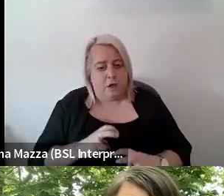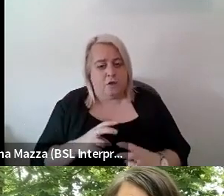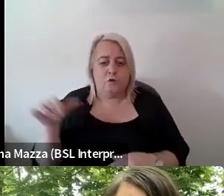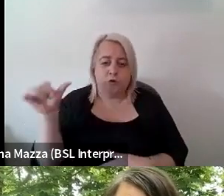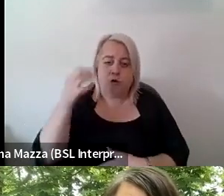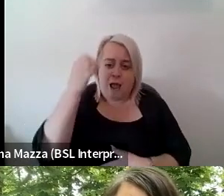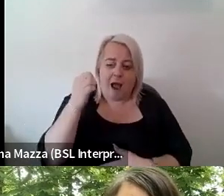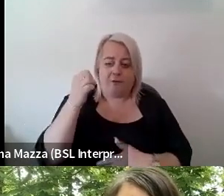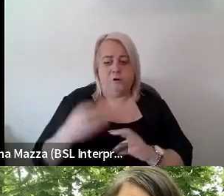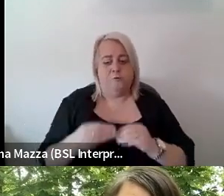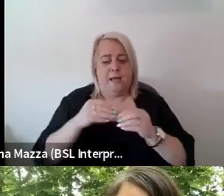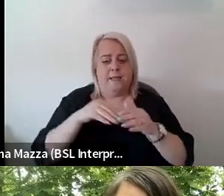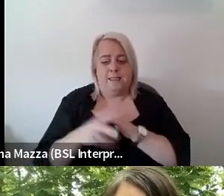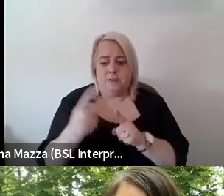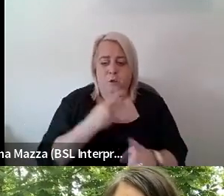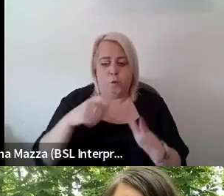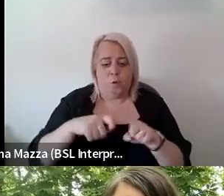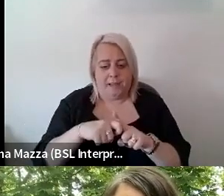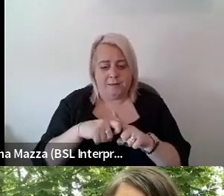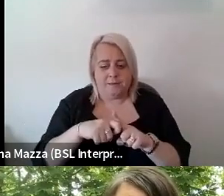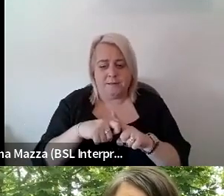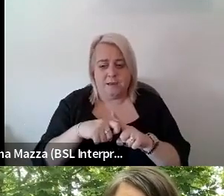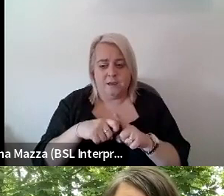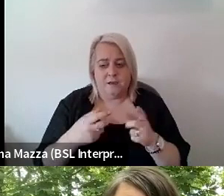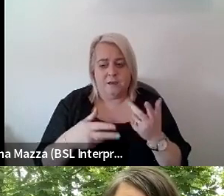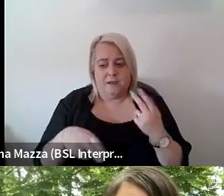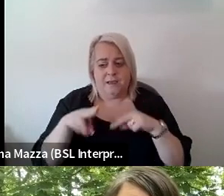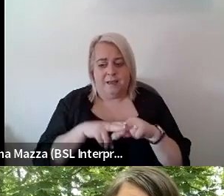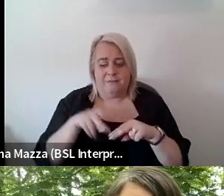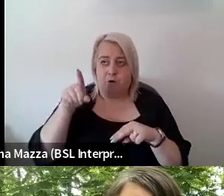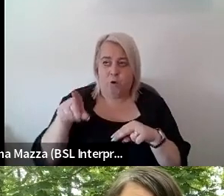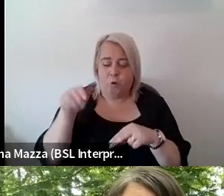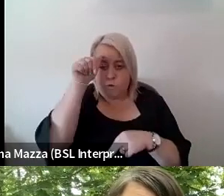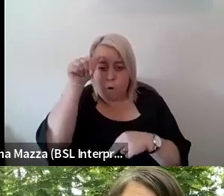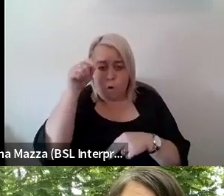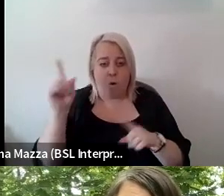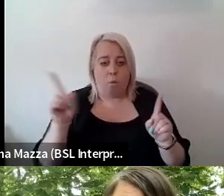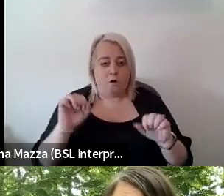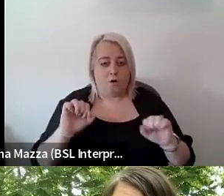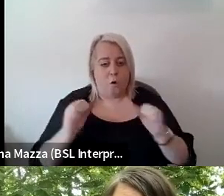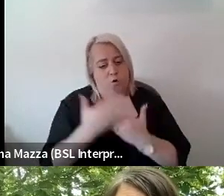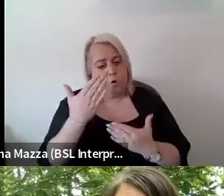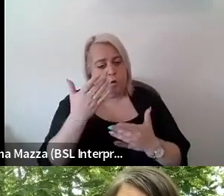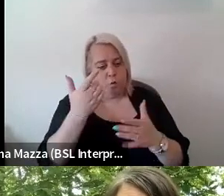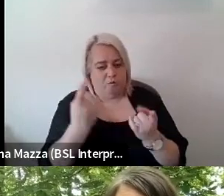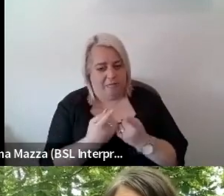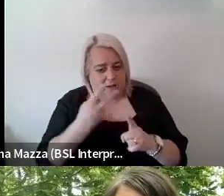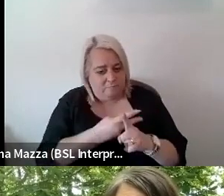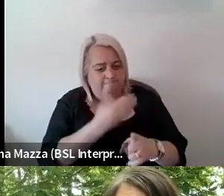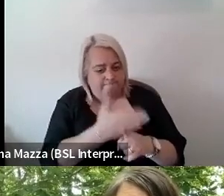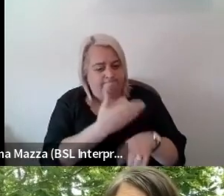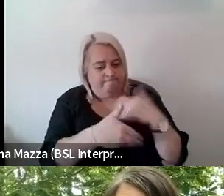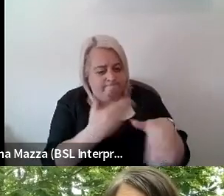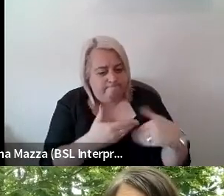know, if you're thinking about the heuristics of what you're working on, user freedom and control, providing an